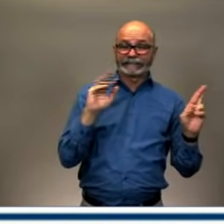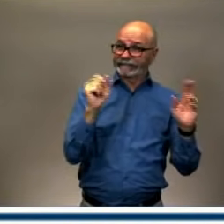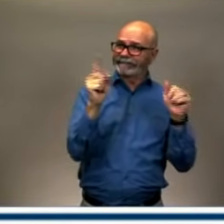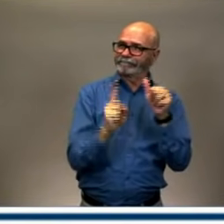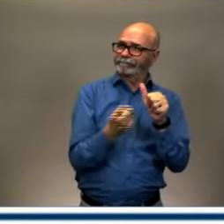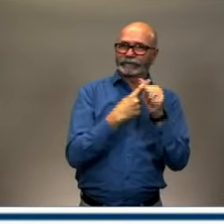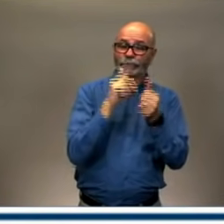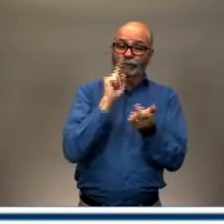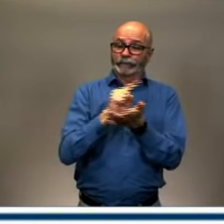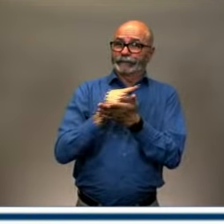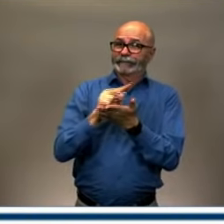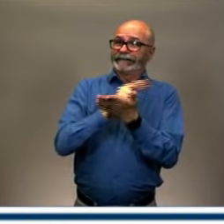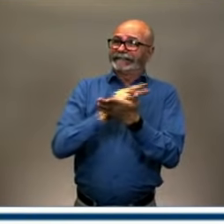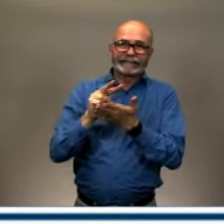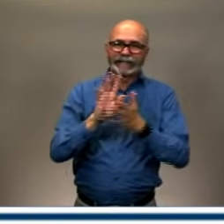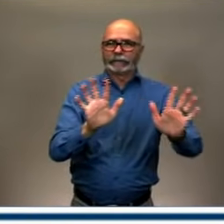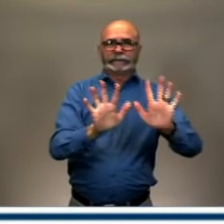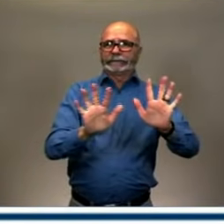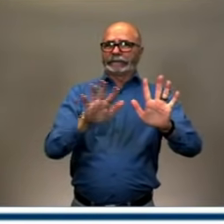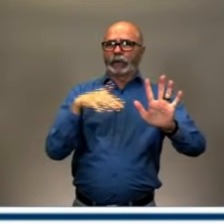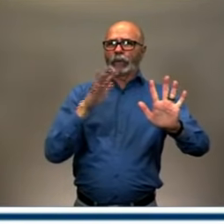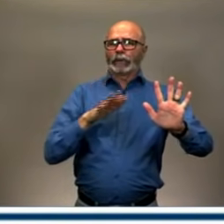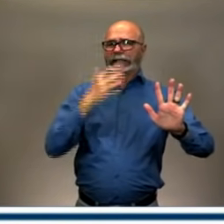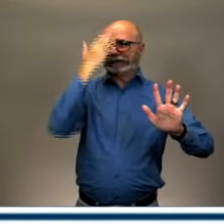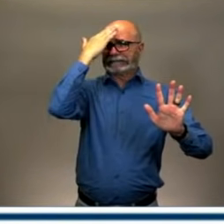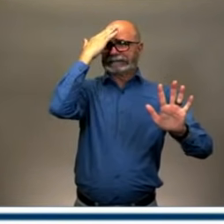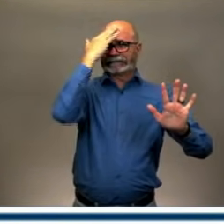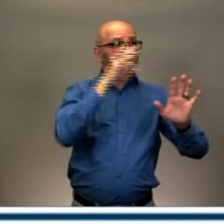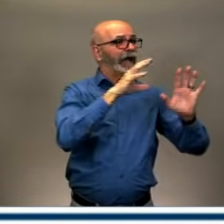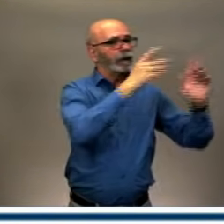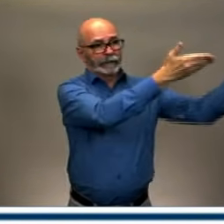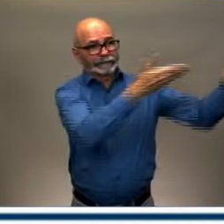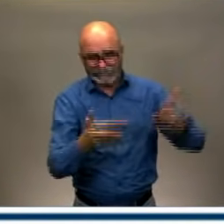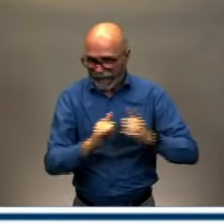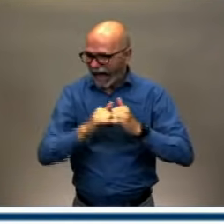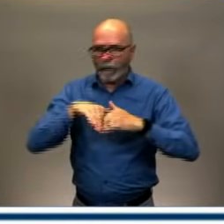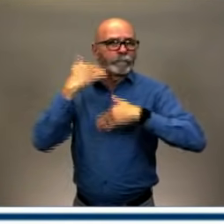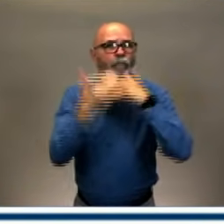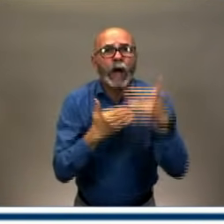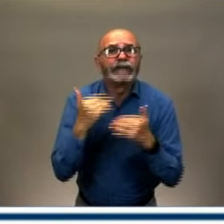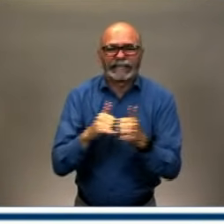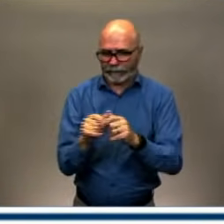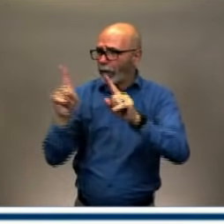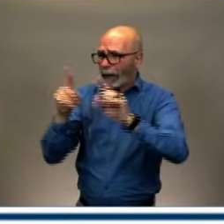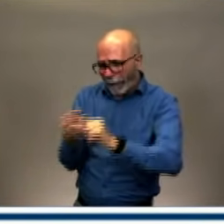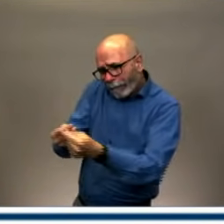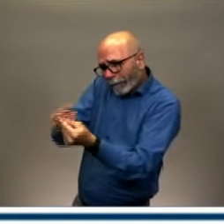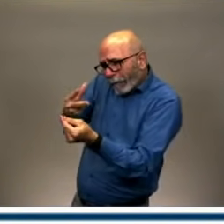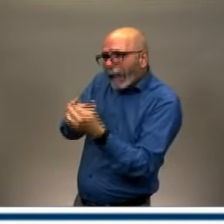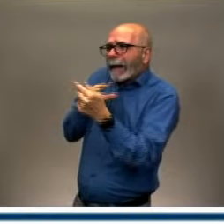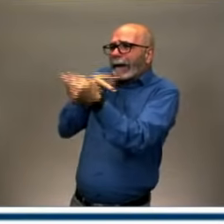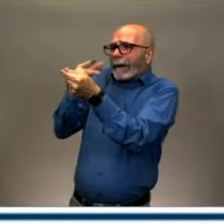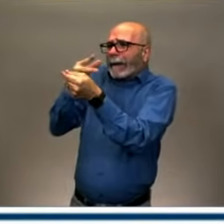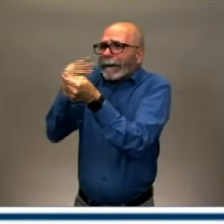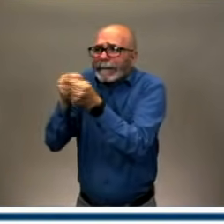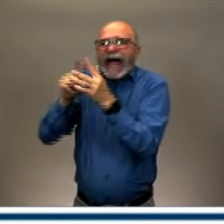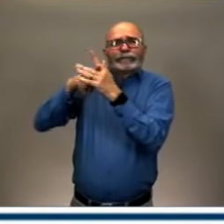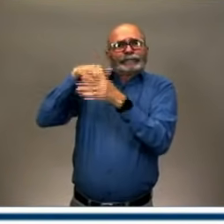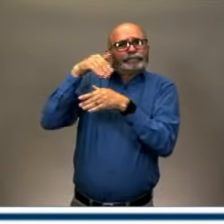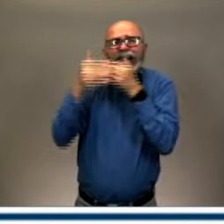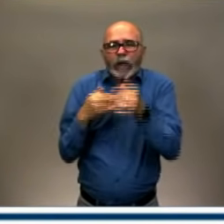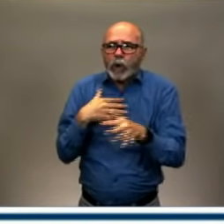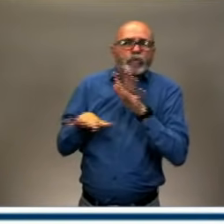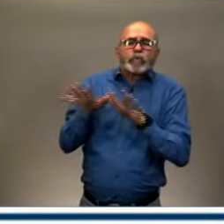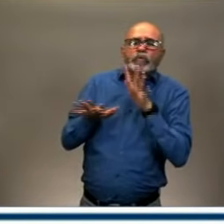more agile. We know how to move the vaccine and how to quickly get it into the arms of people who need it, rather than have it sitting